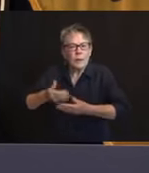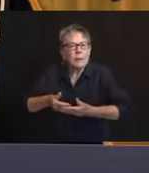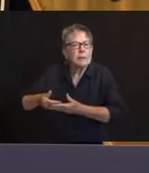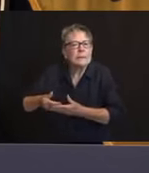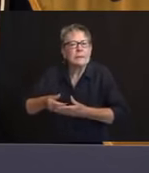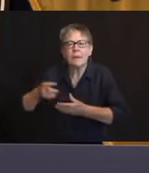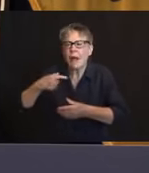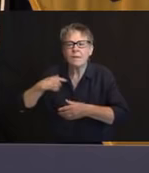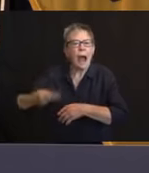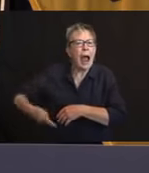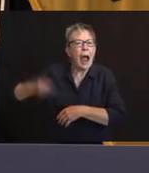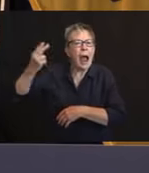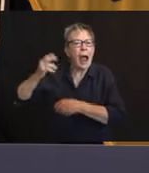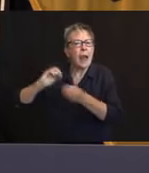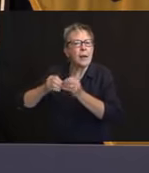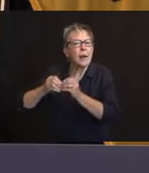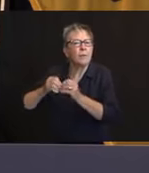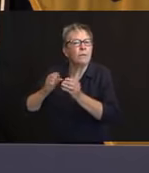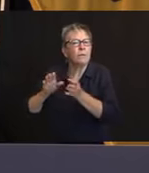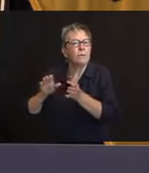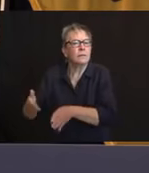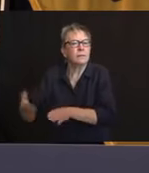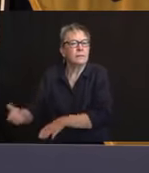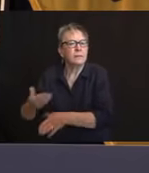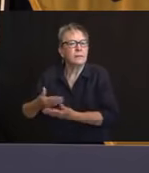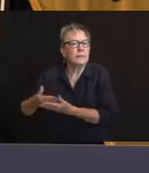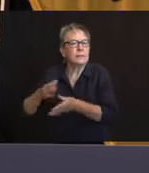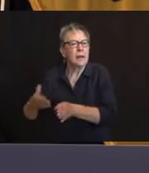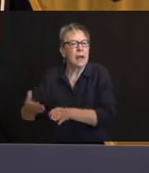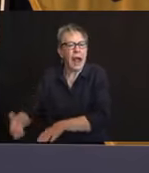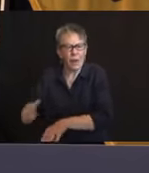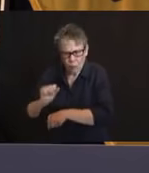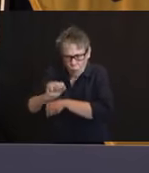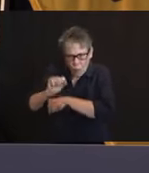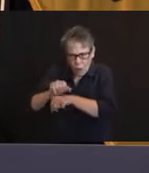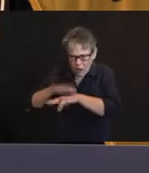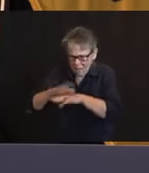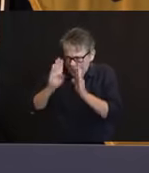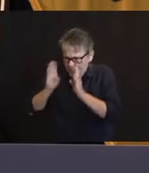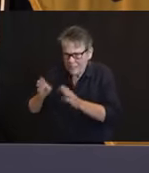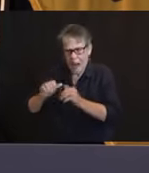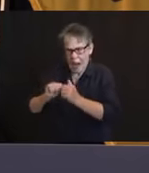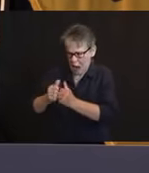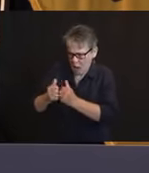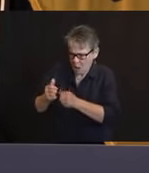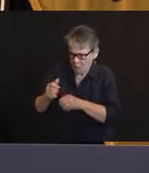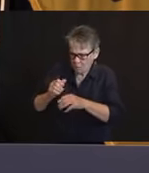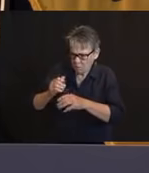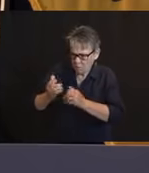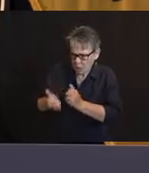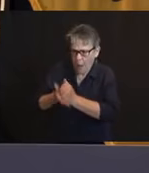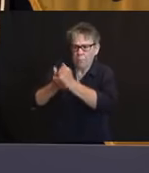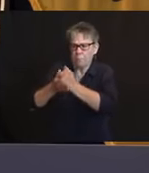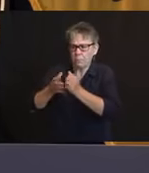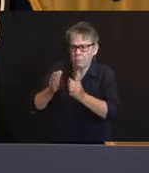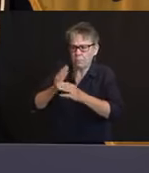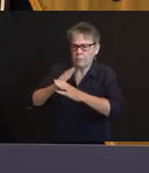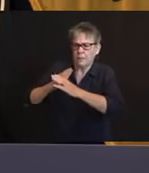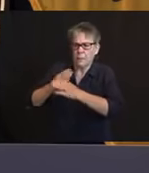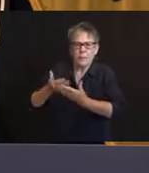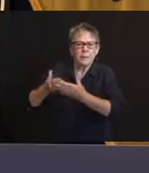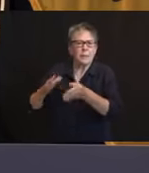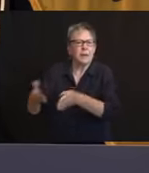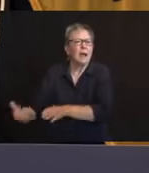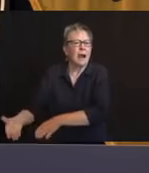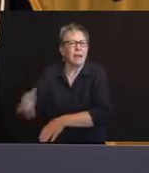We think about workplace issues all the time, and the disproportionate representation of Black and brown